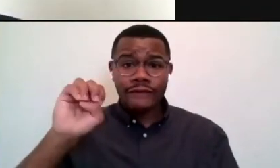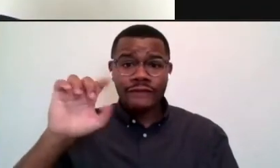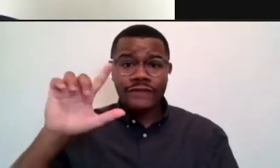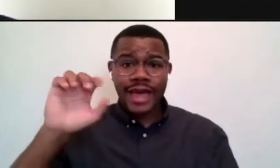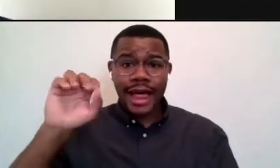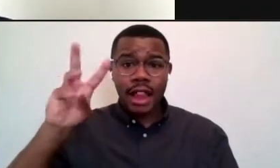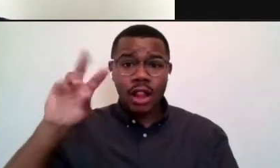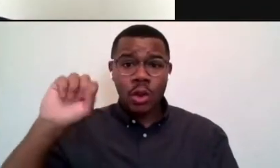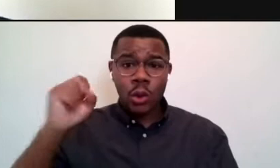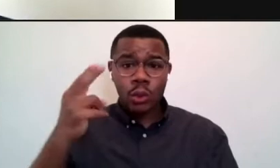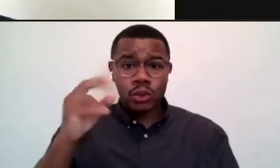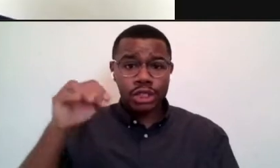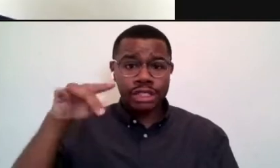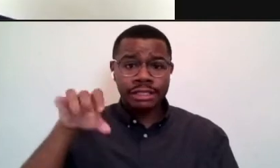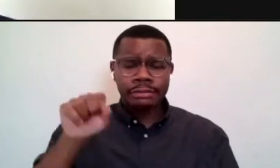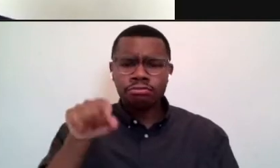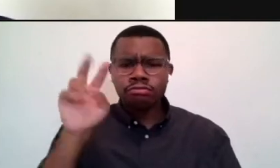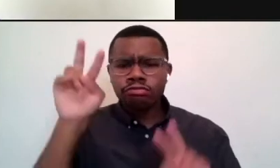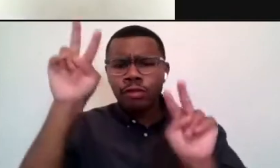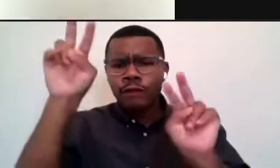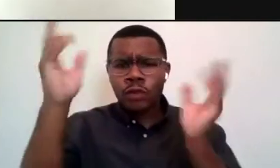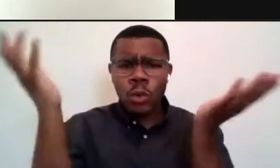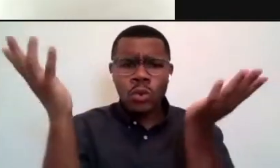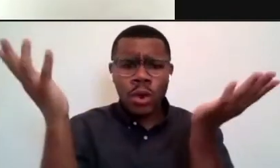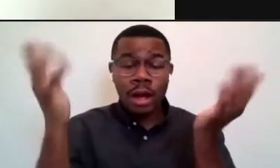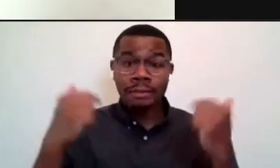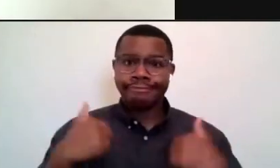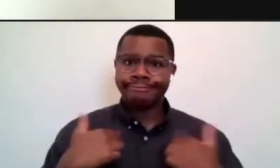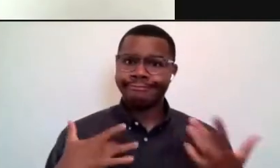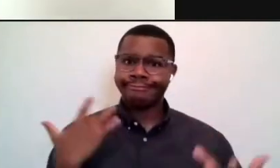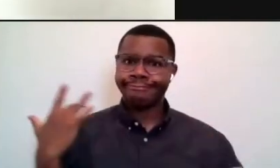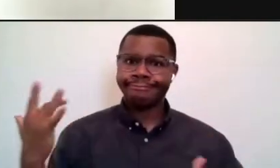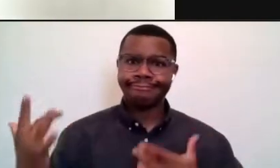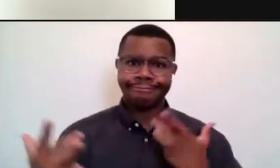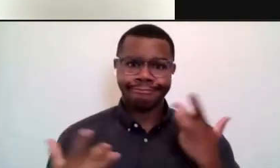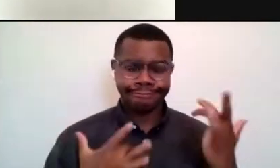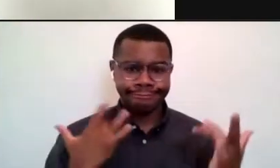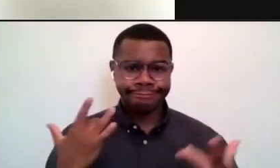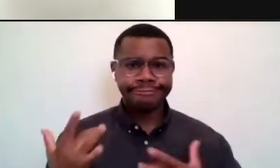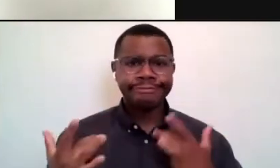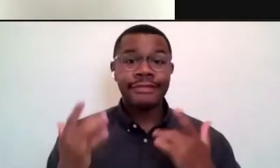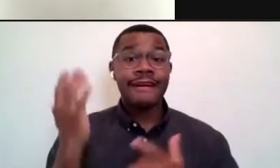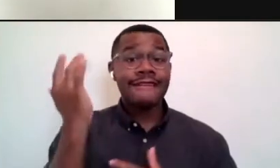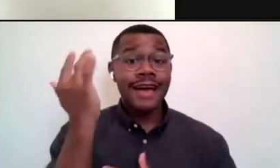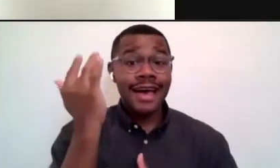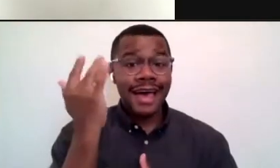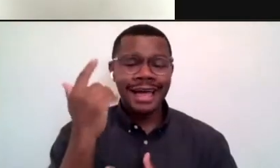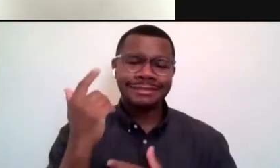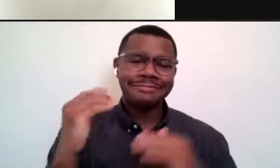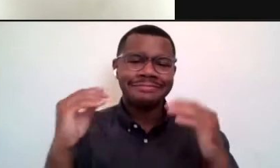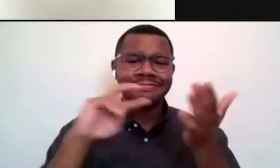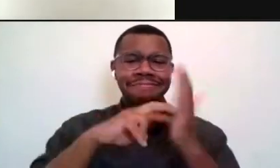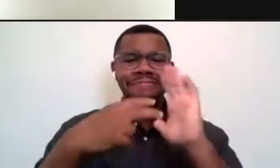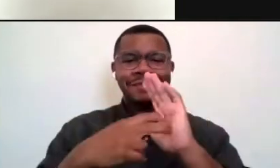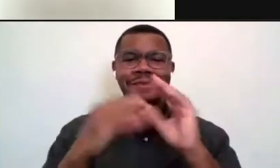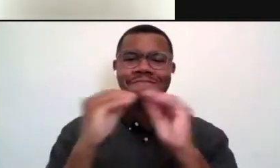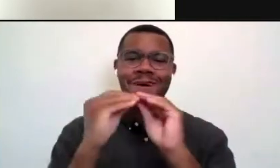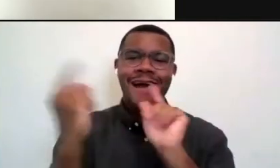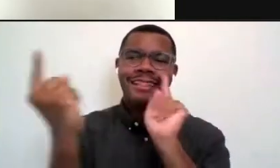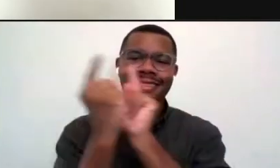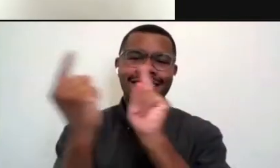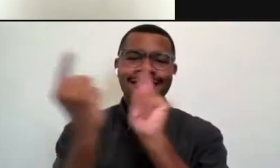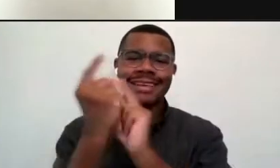which I'm really excited about, because you know, I will get to see you more. And of course,